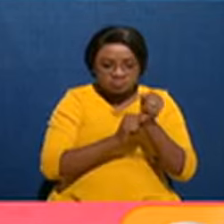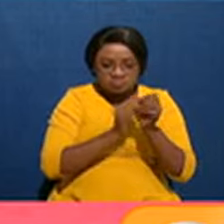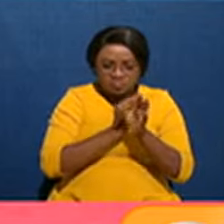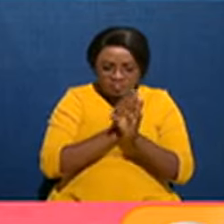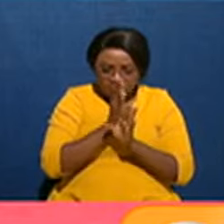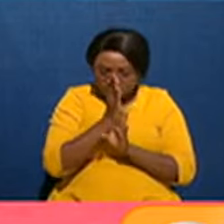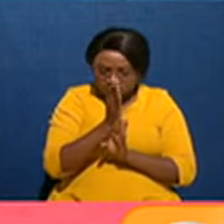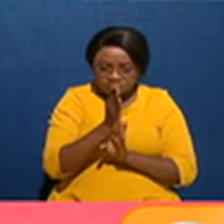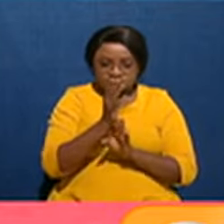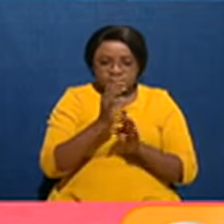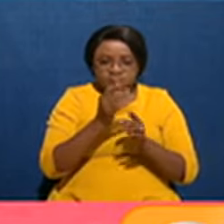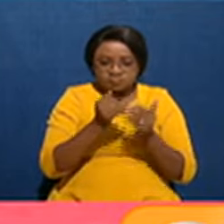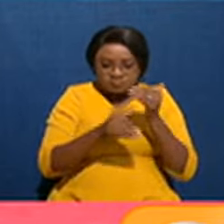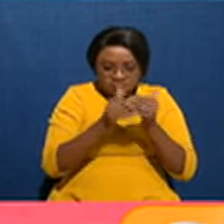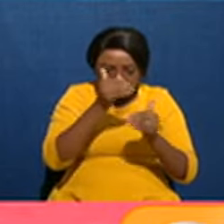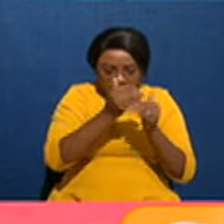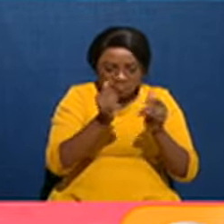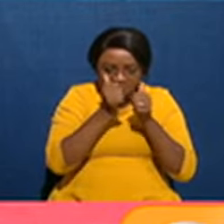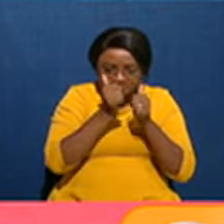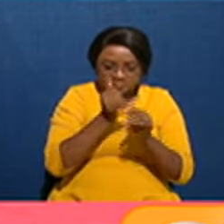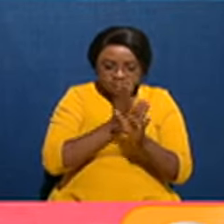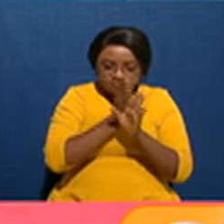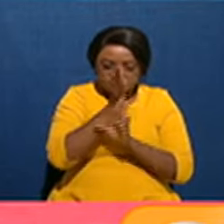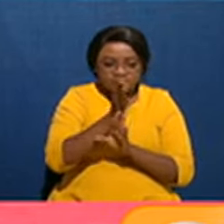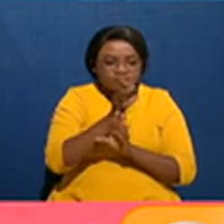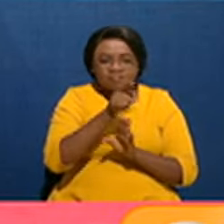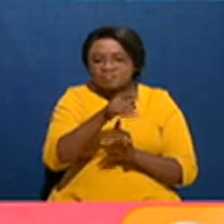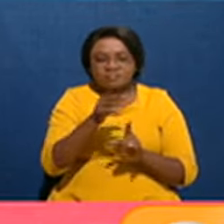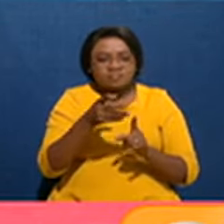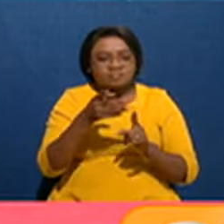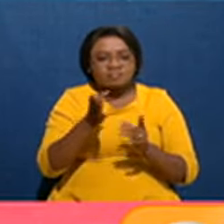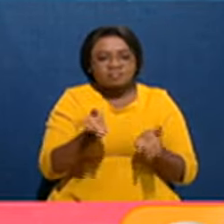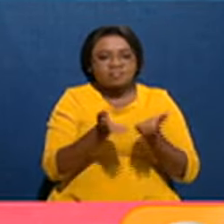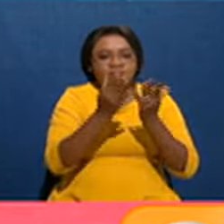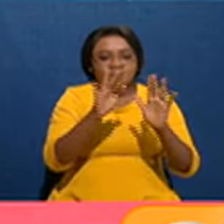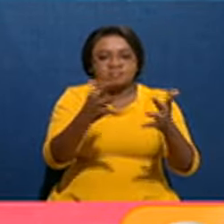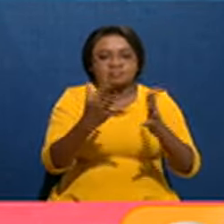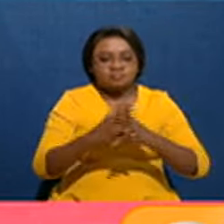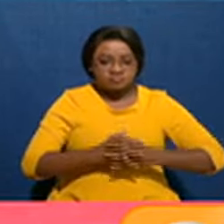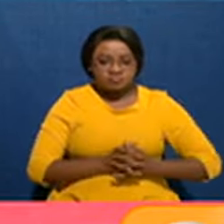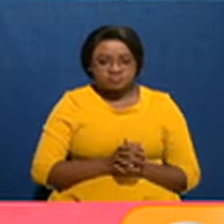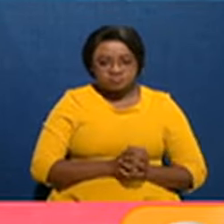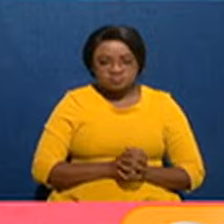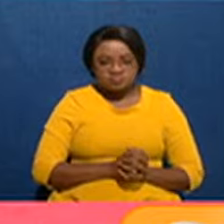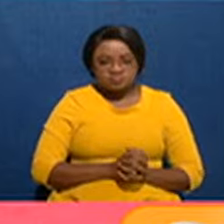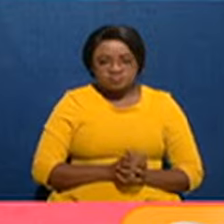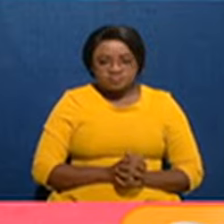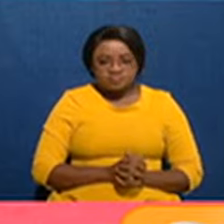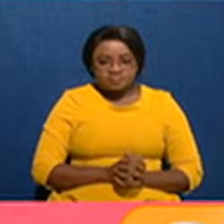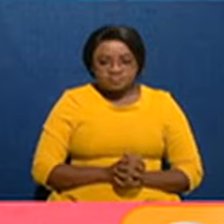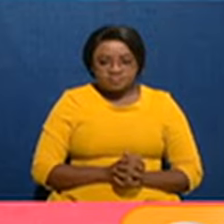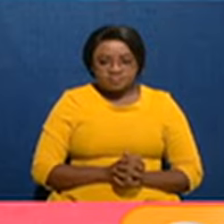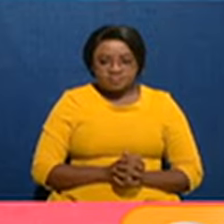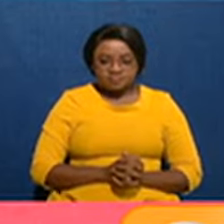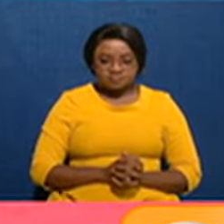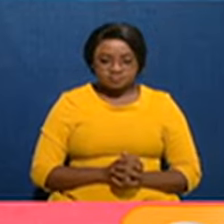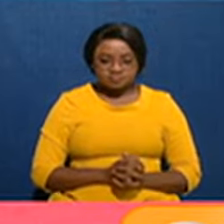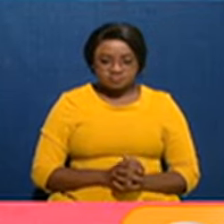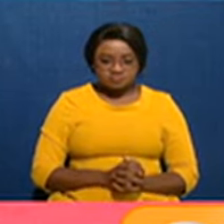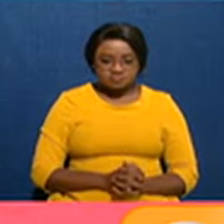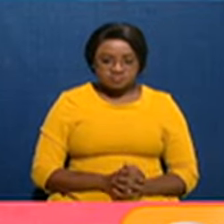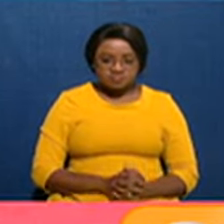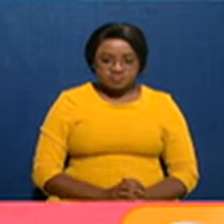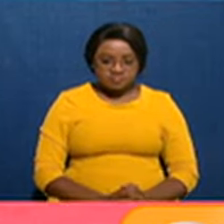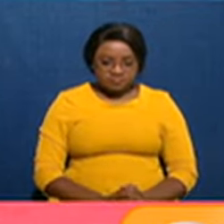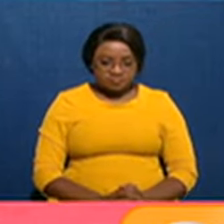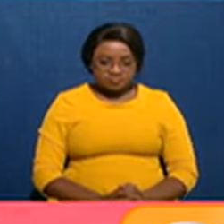in the event you clinch this seat, be fixed? Thank you. The matter of structural